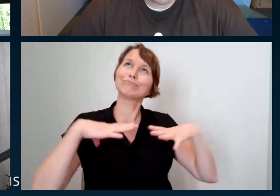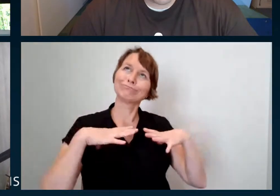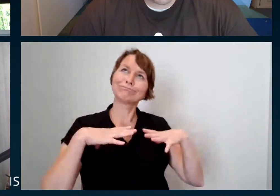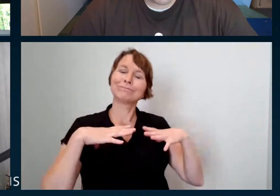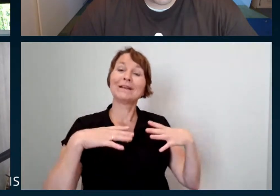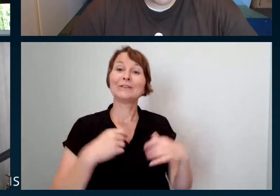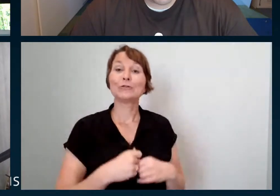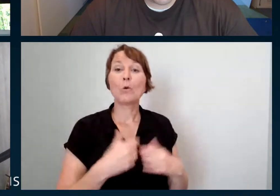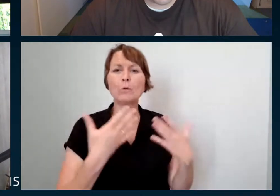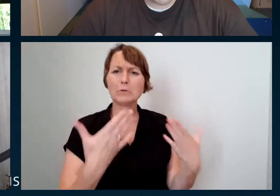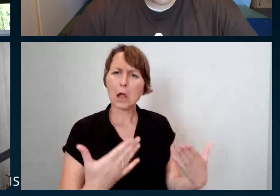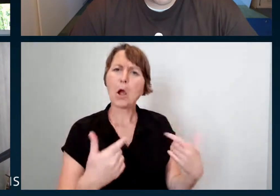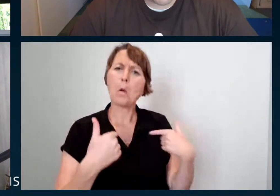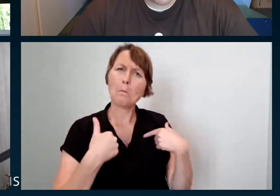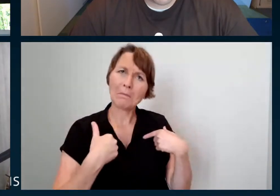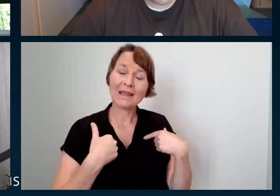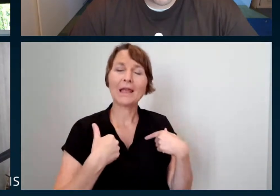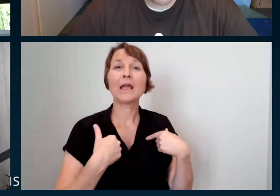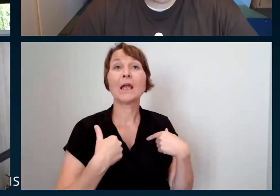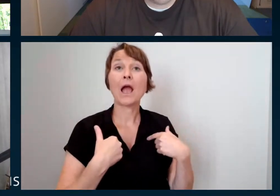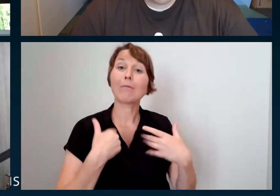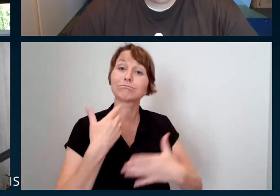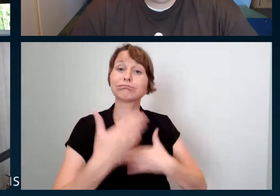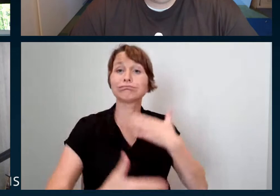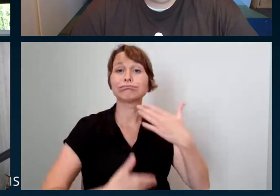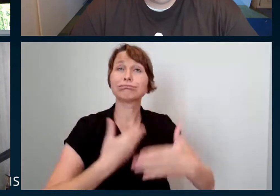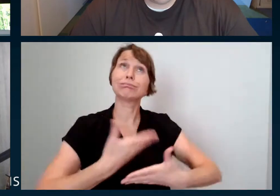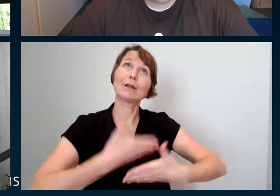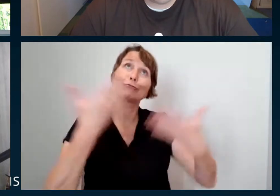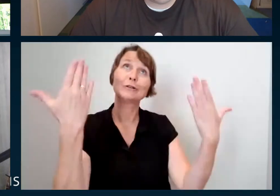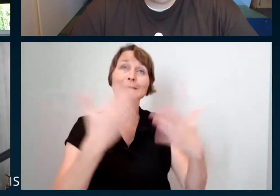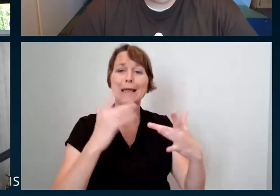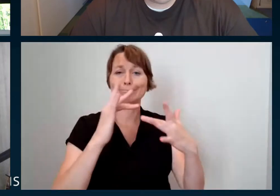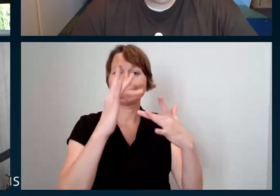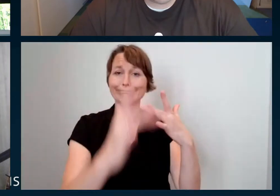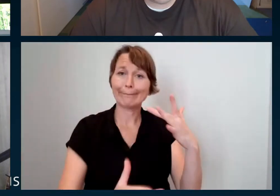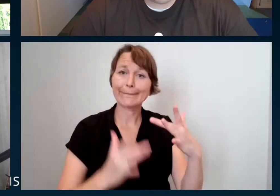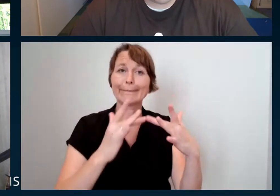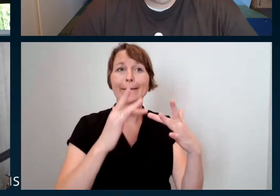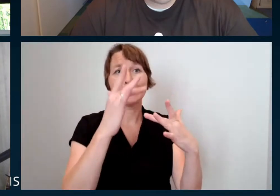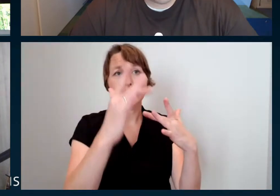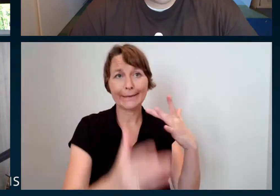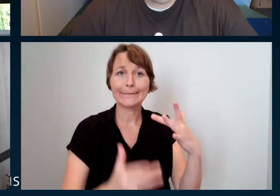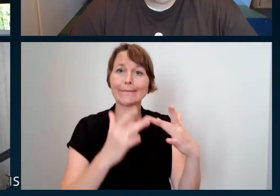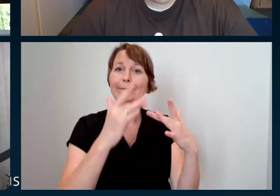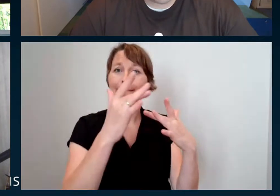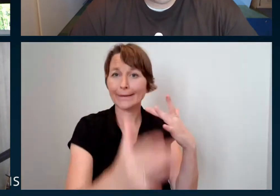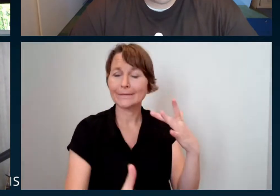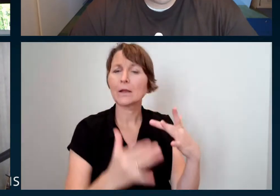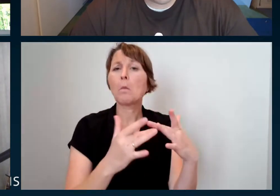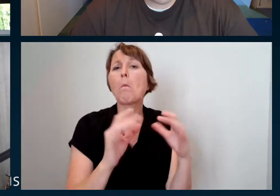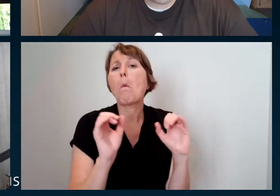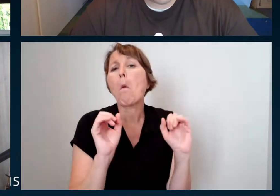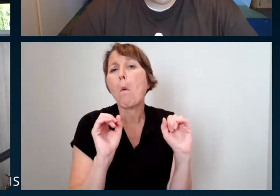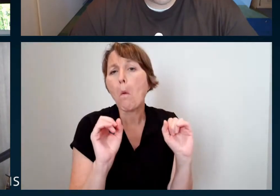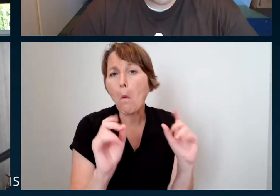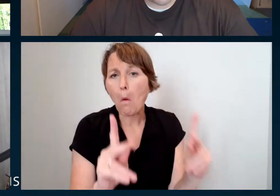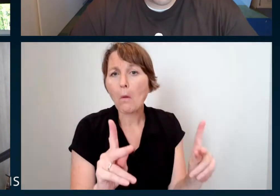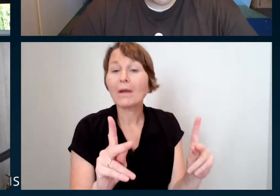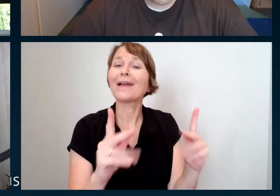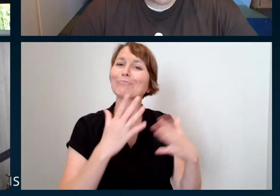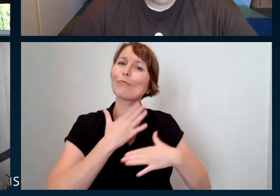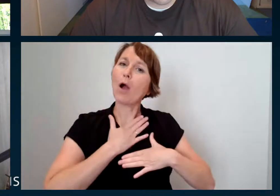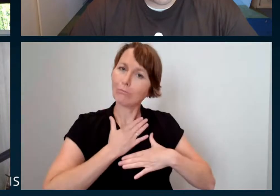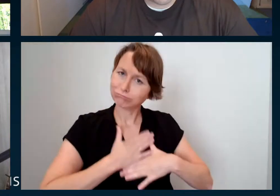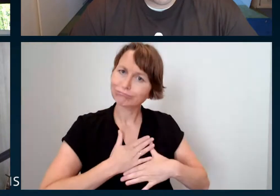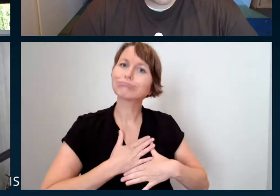used to doing everything online. And well, it is okay. I do like the online thing.